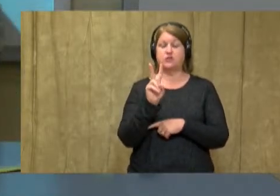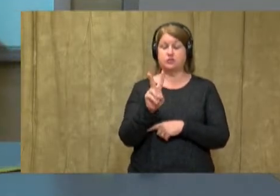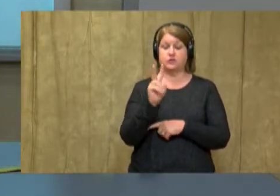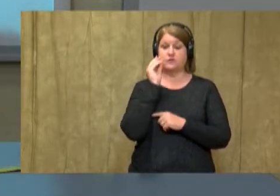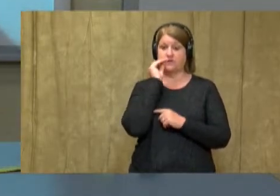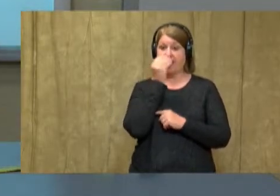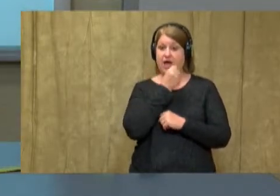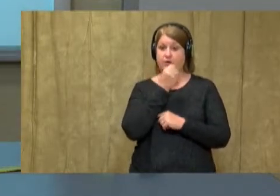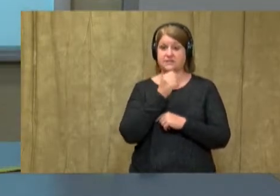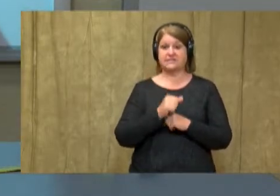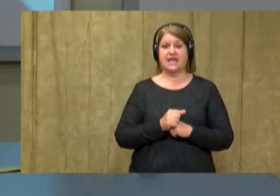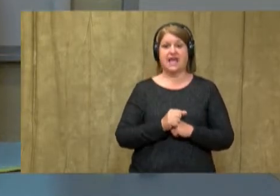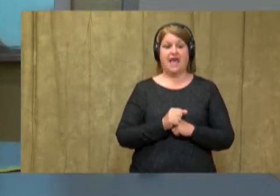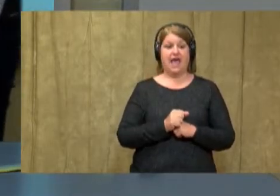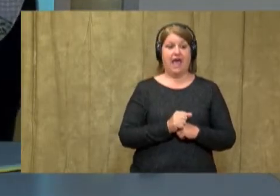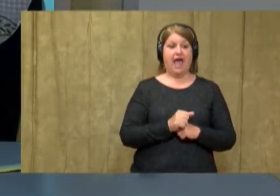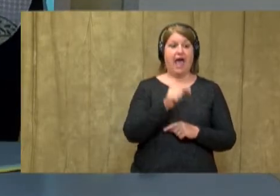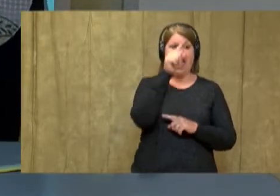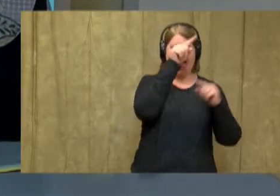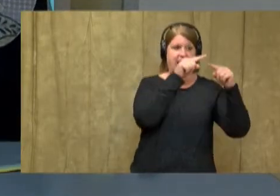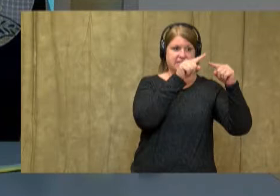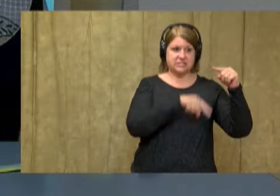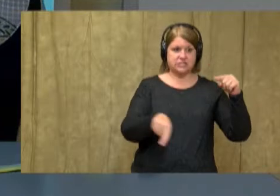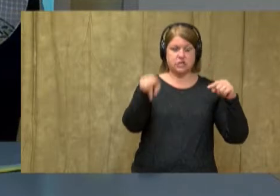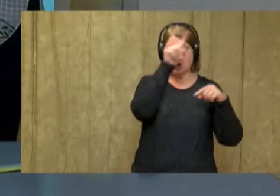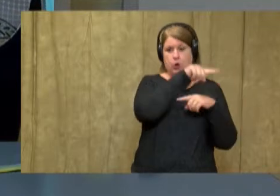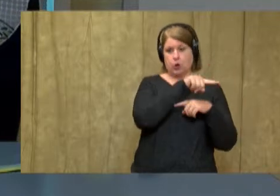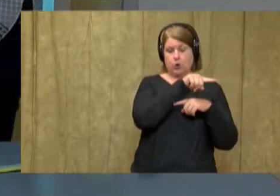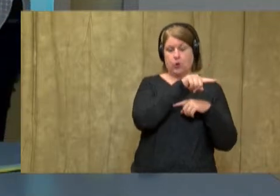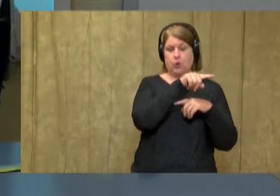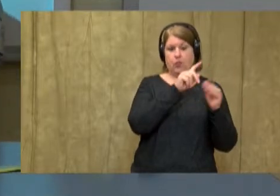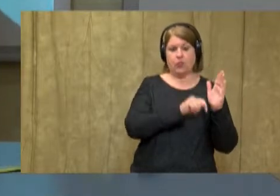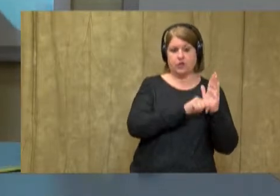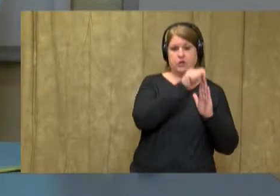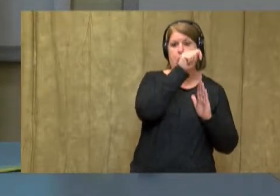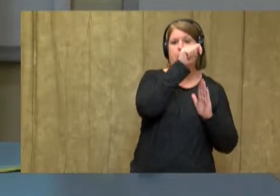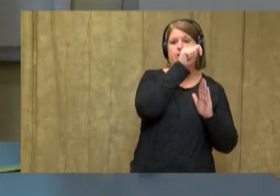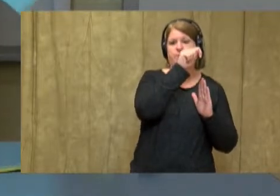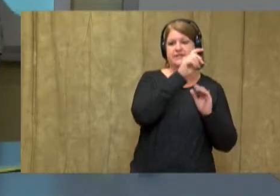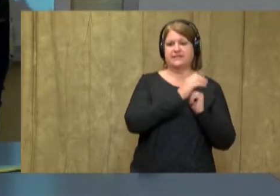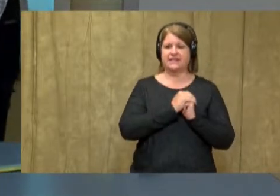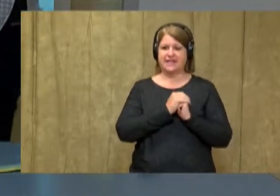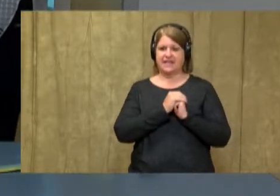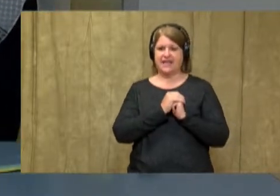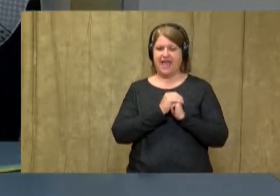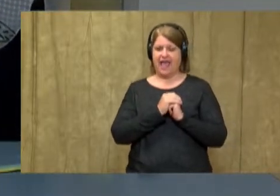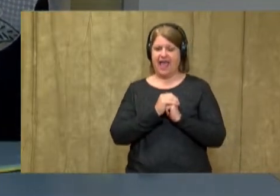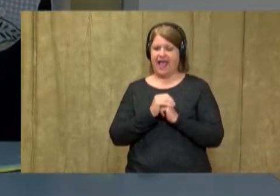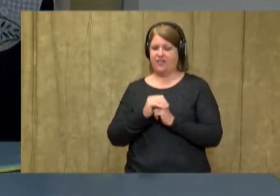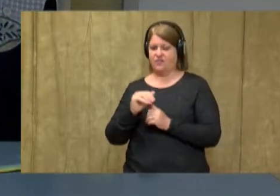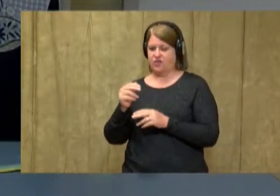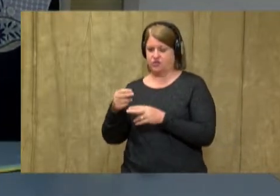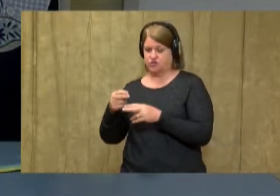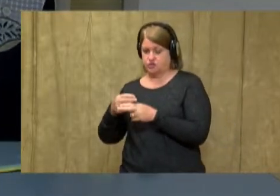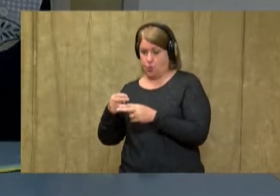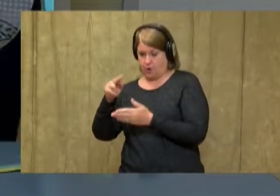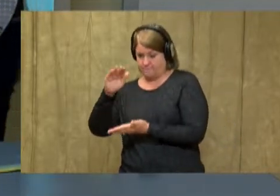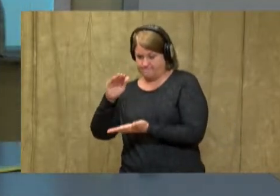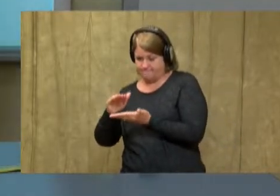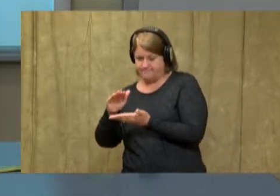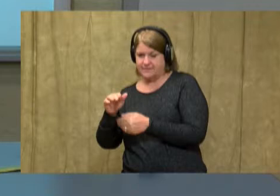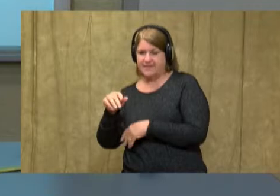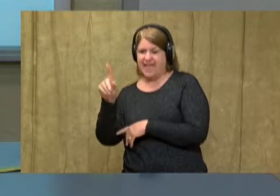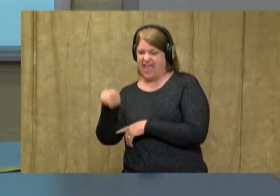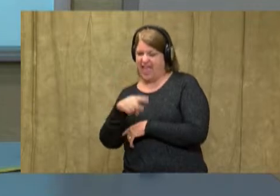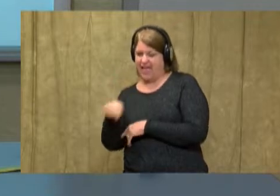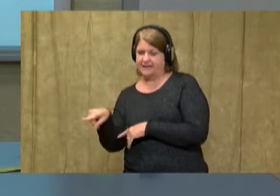a circle on the tallest and I put an X on the shortest.